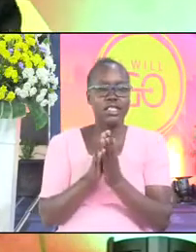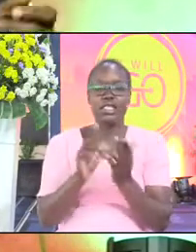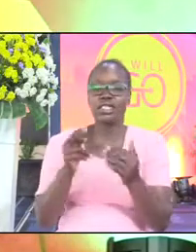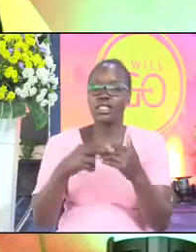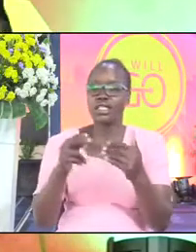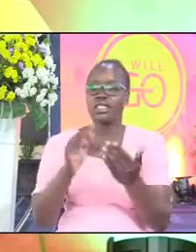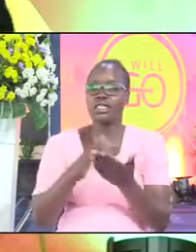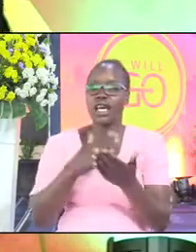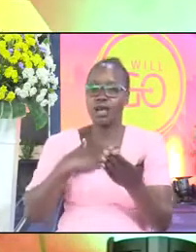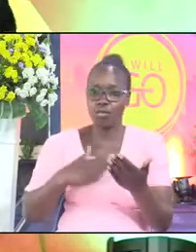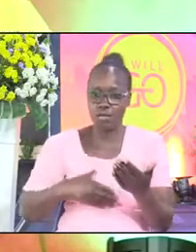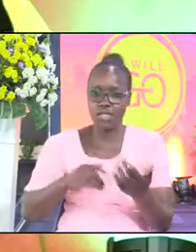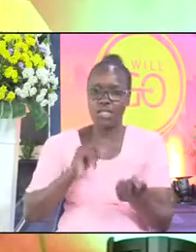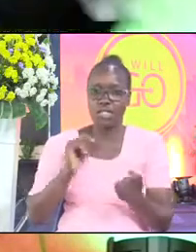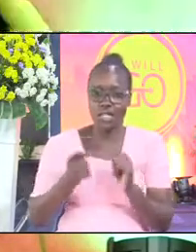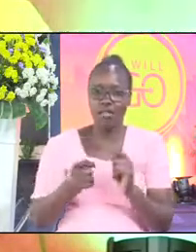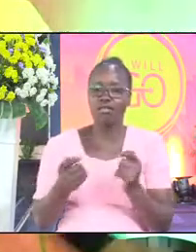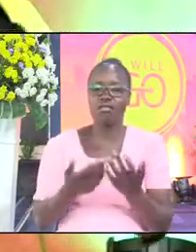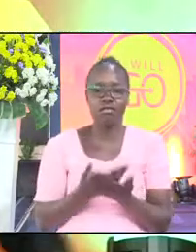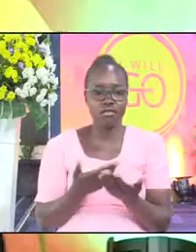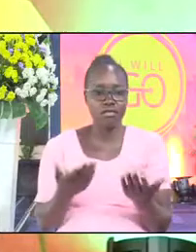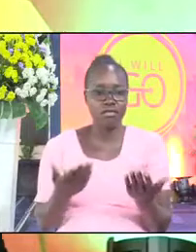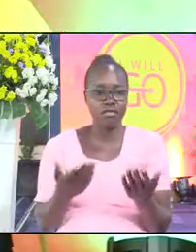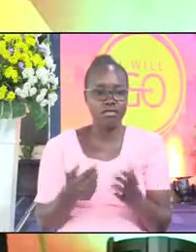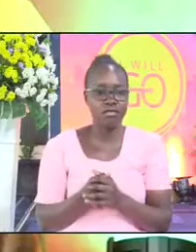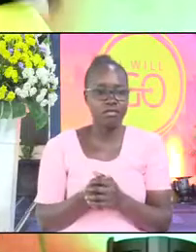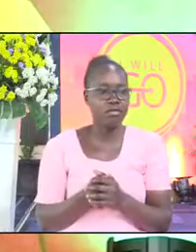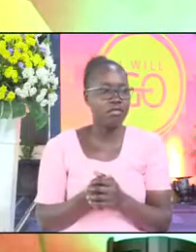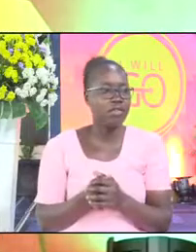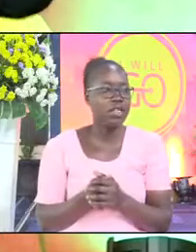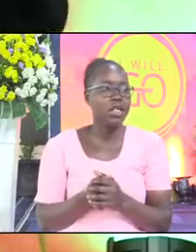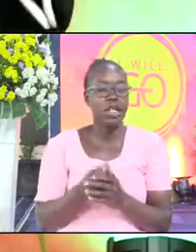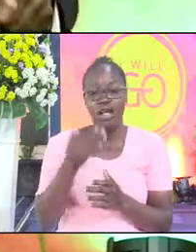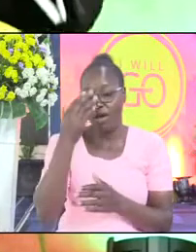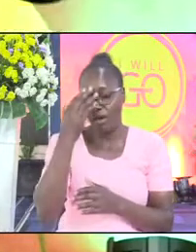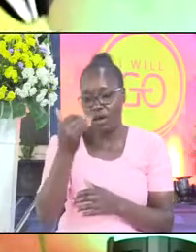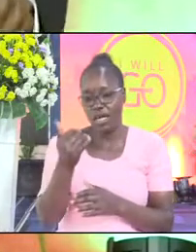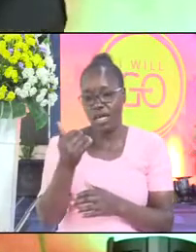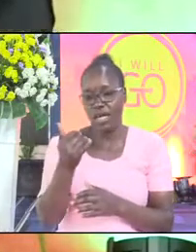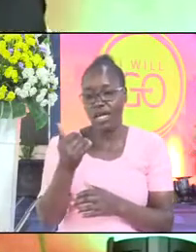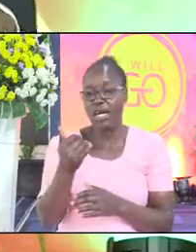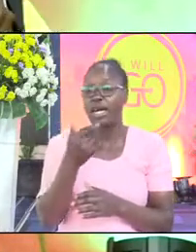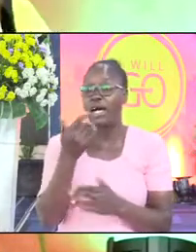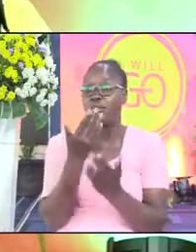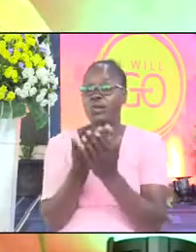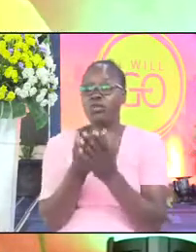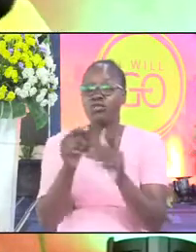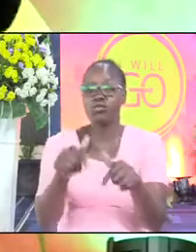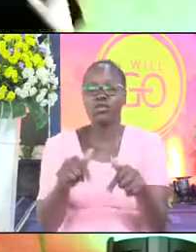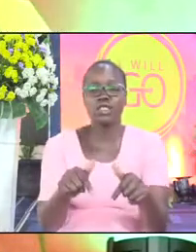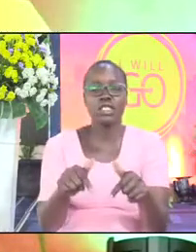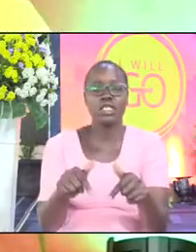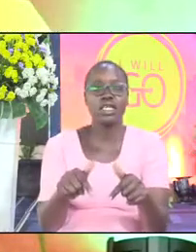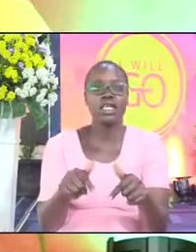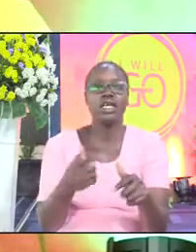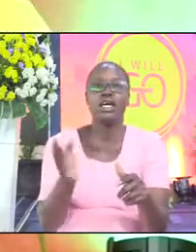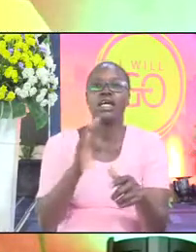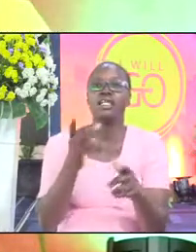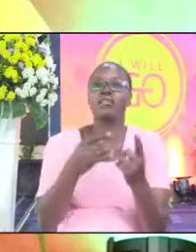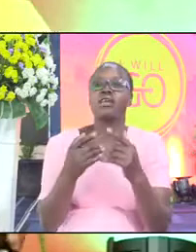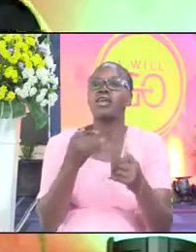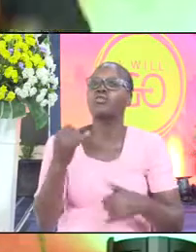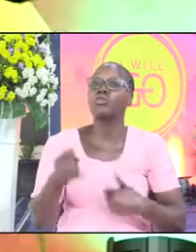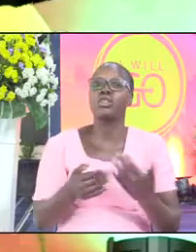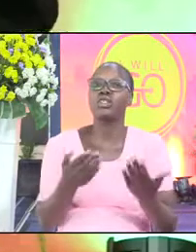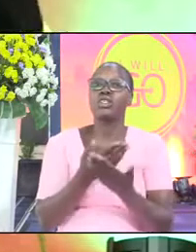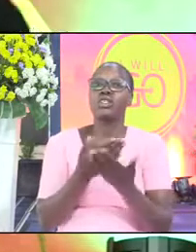life around. If you can't say amen, say ouch. Because I declare to you today, I didn't come here to